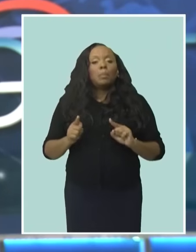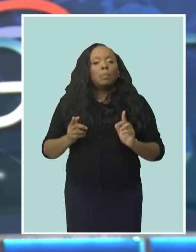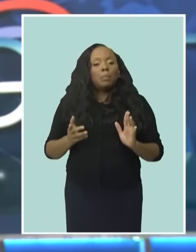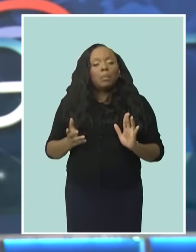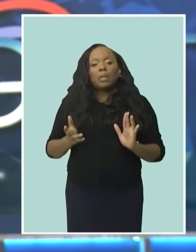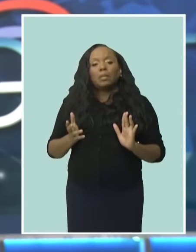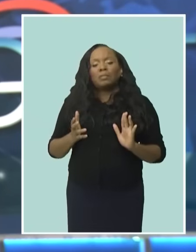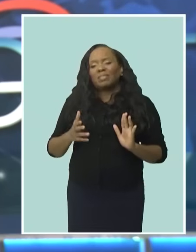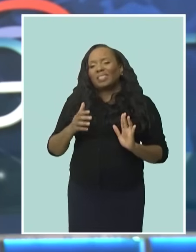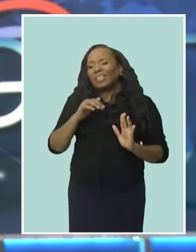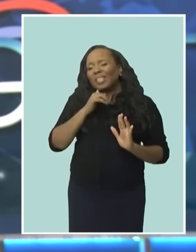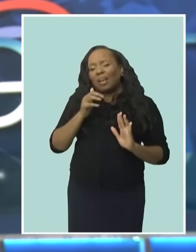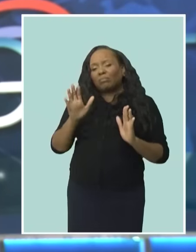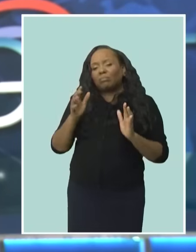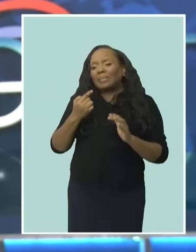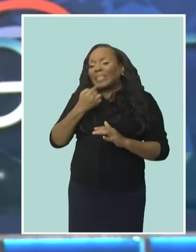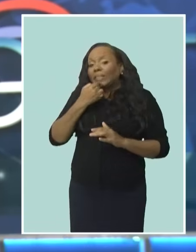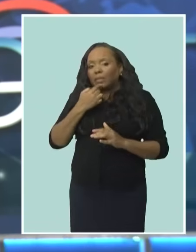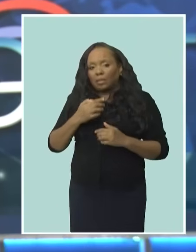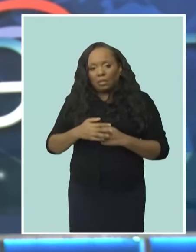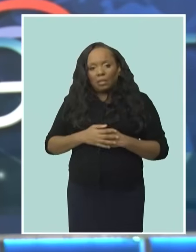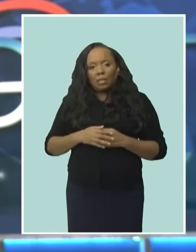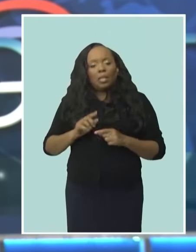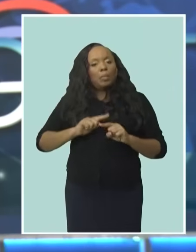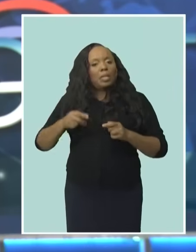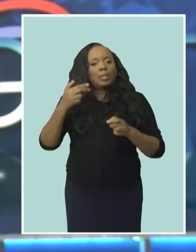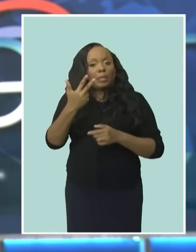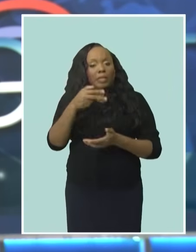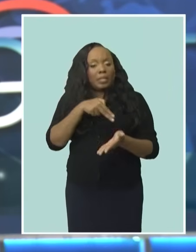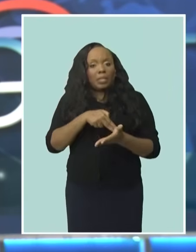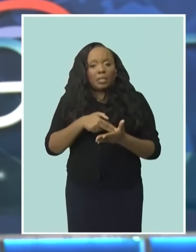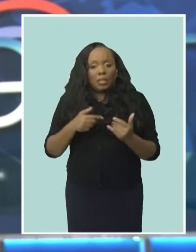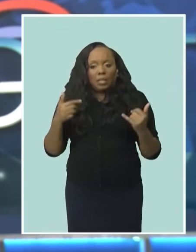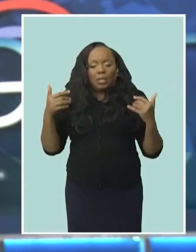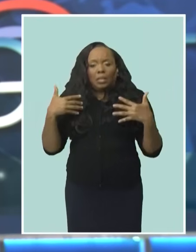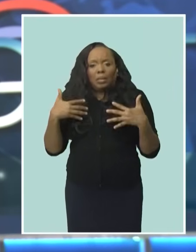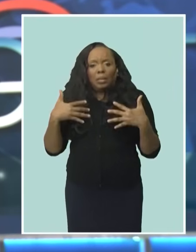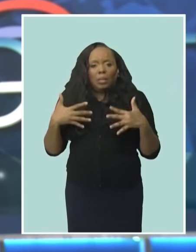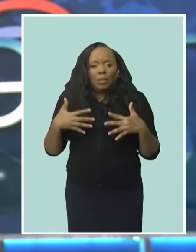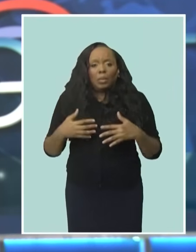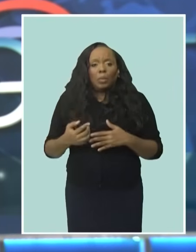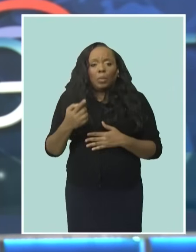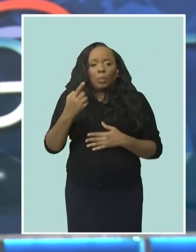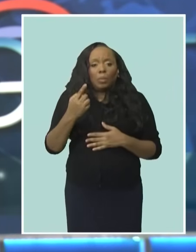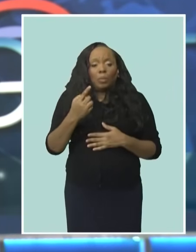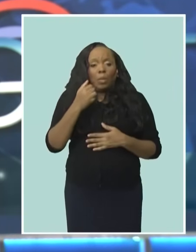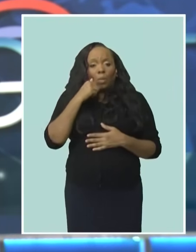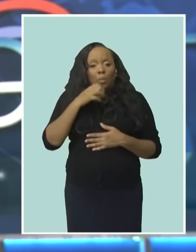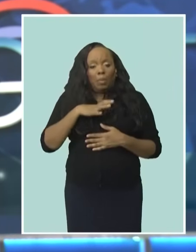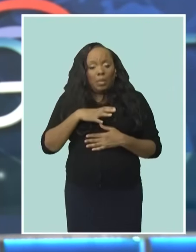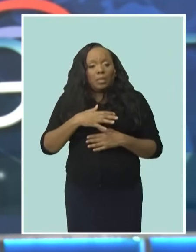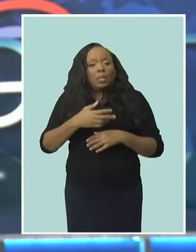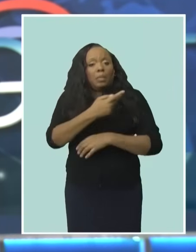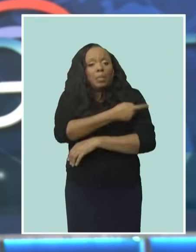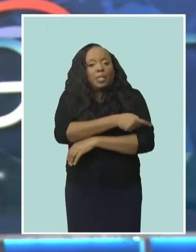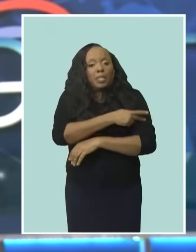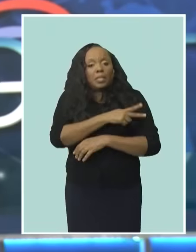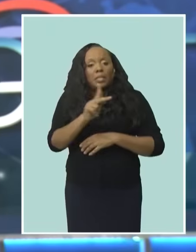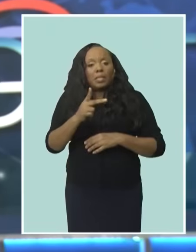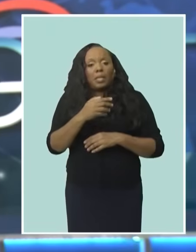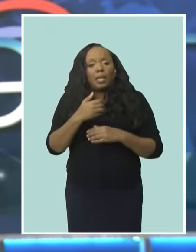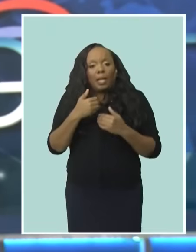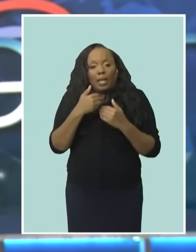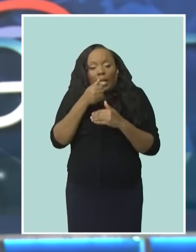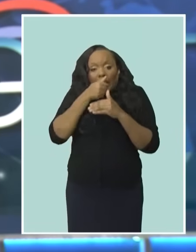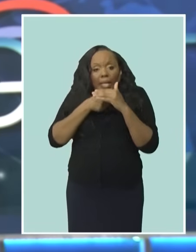those involved shaken. Reliable sources informed CBC News that a female patient who was admitted last night hid